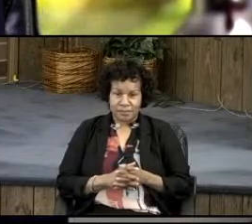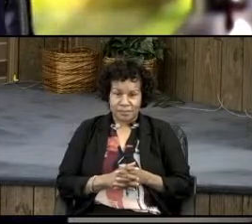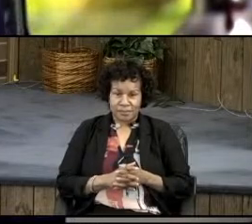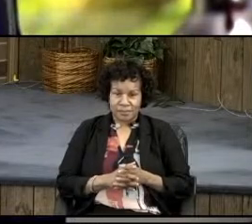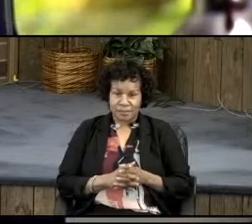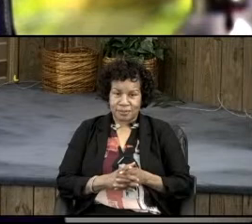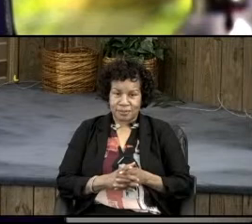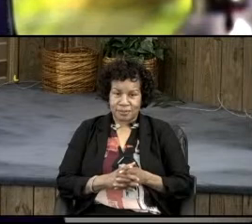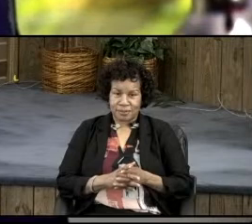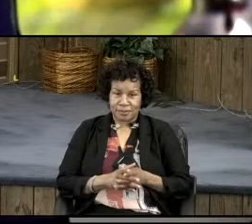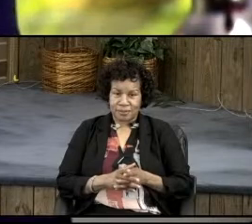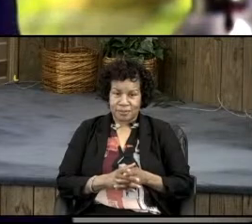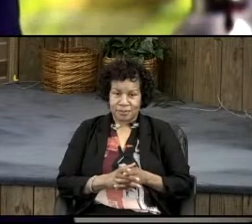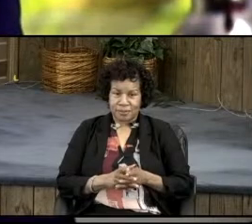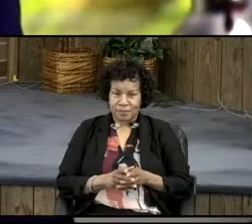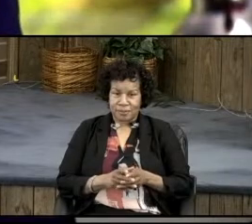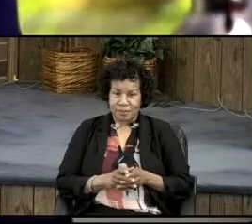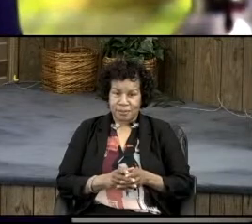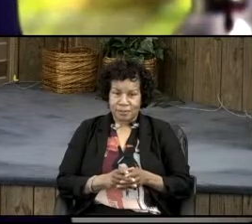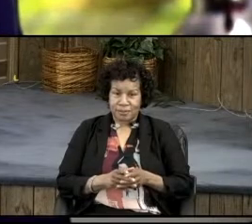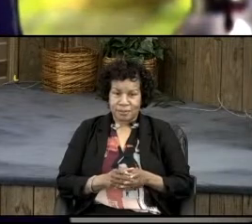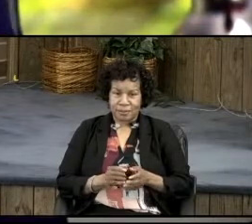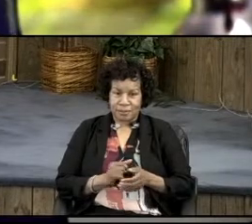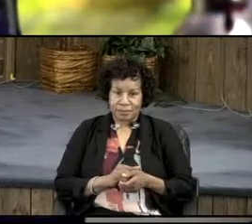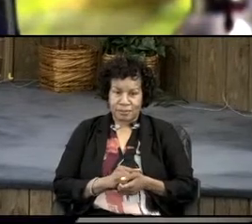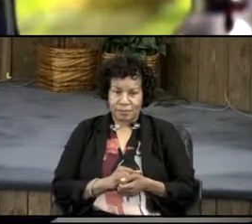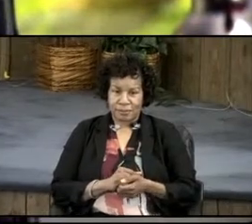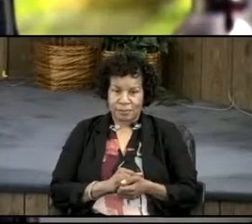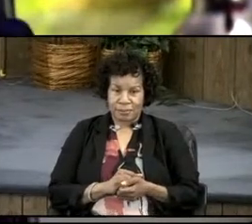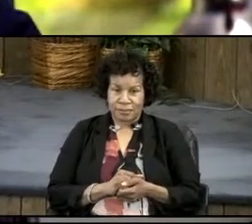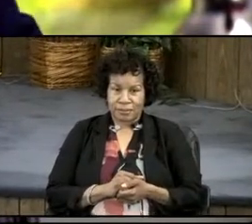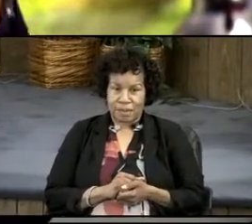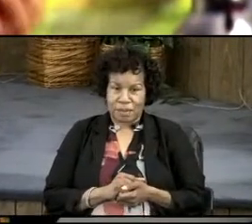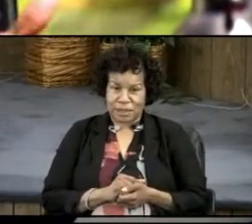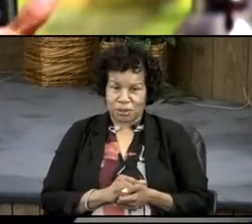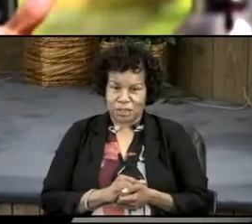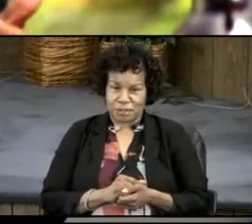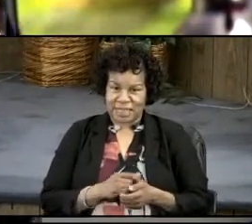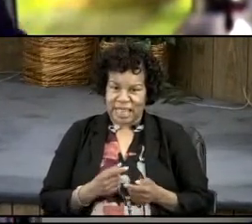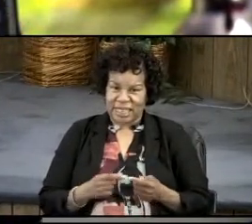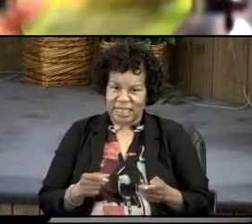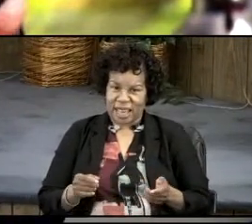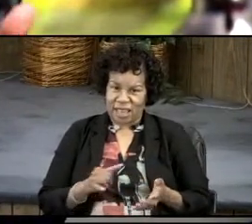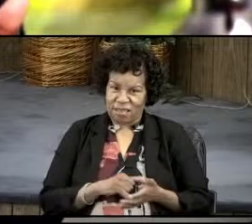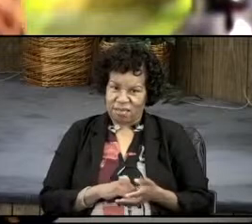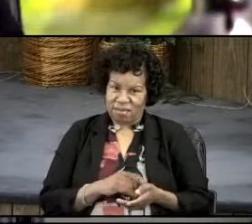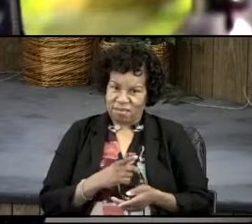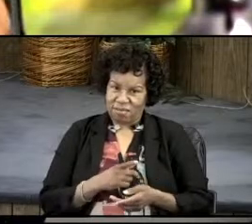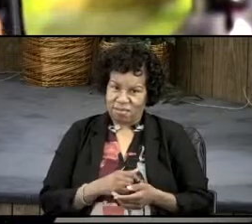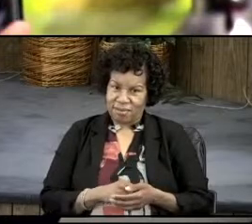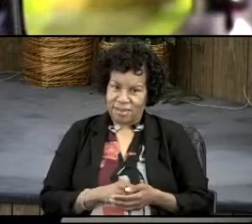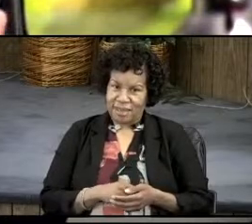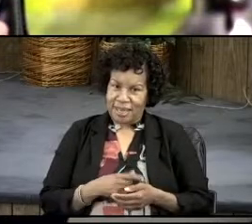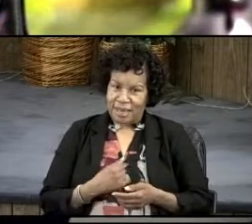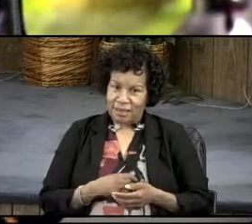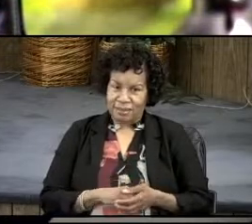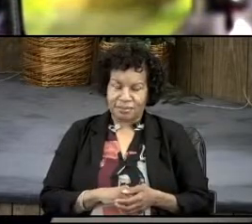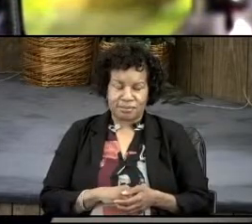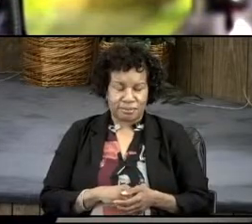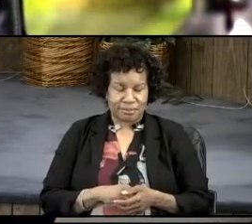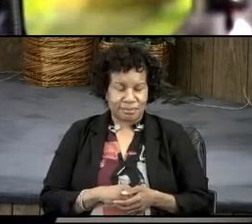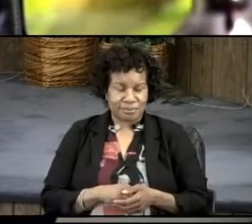says, "I was pointed to the remnant on the earth." And they are to get ready, get ready, get